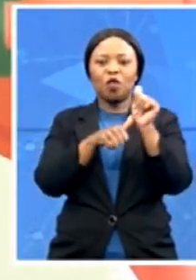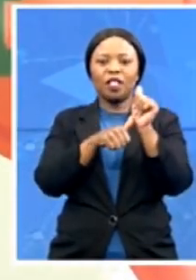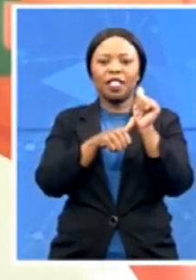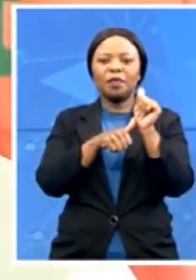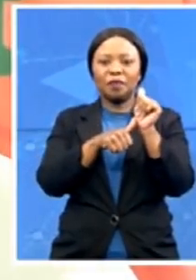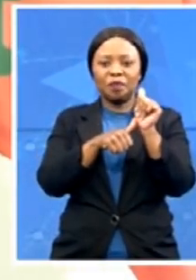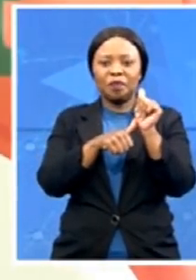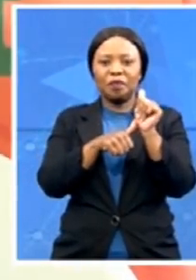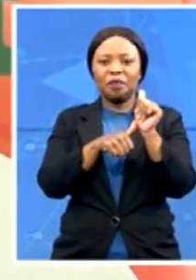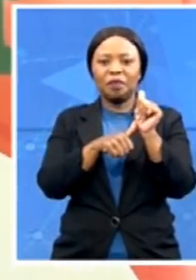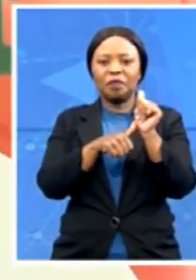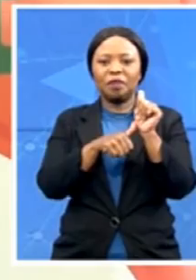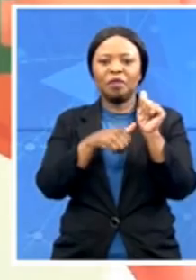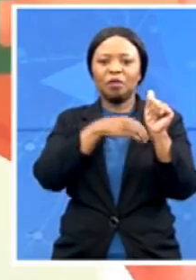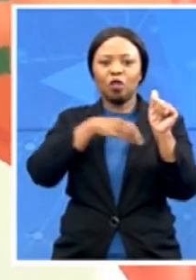Yathula ke ngoku.